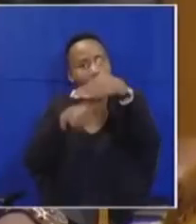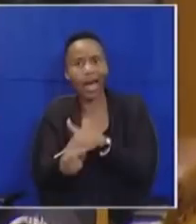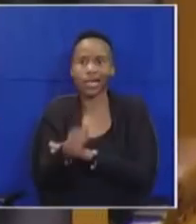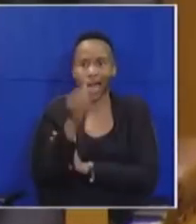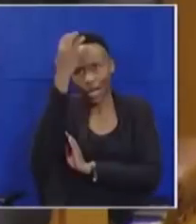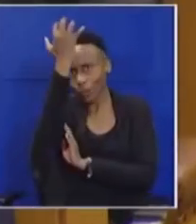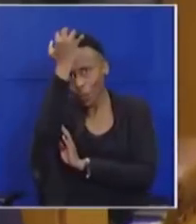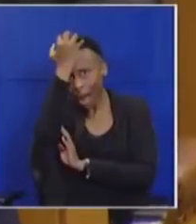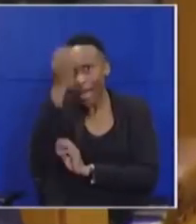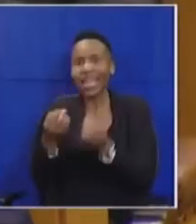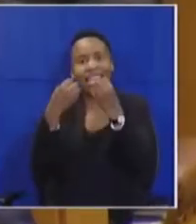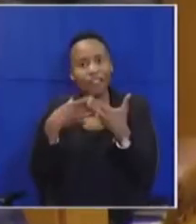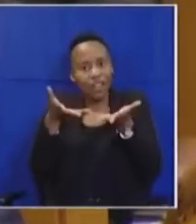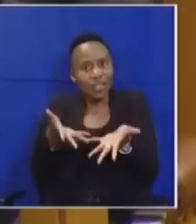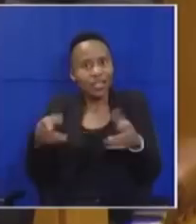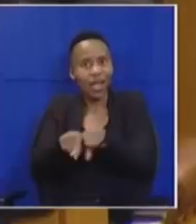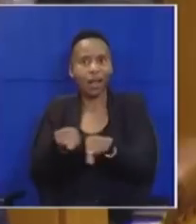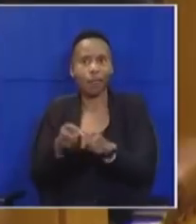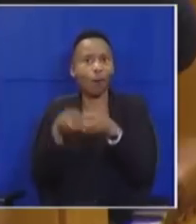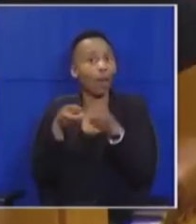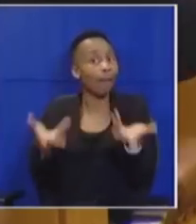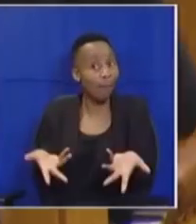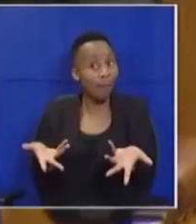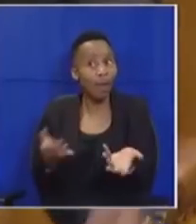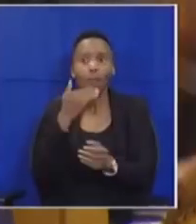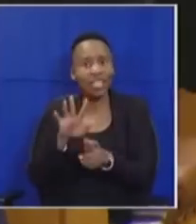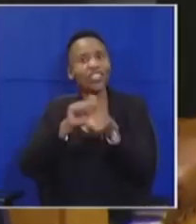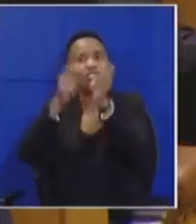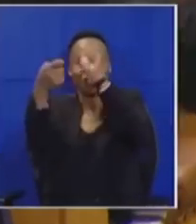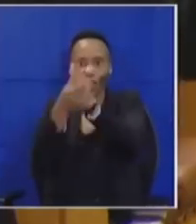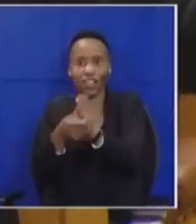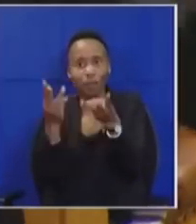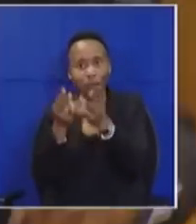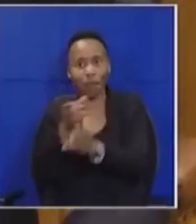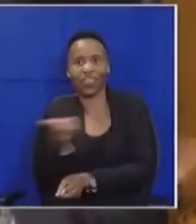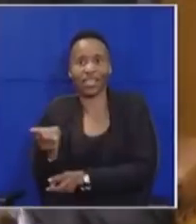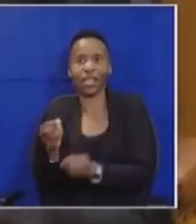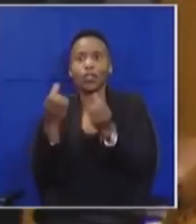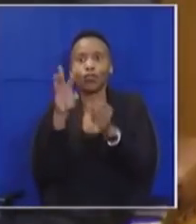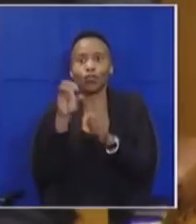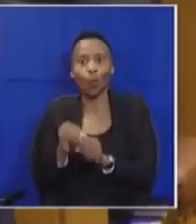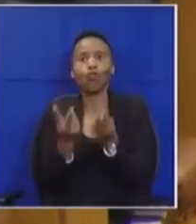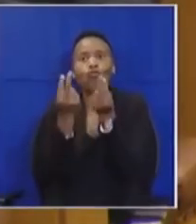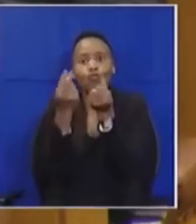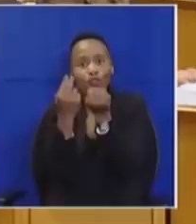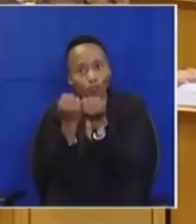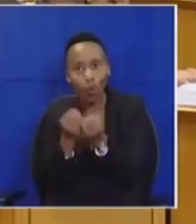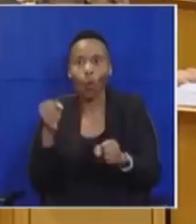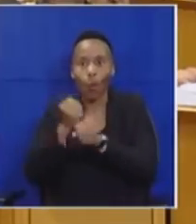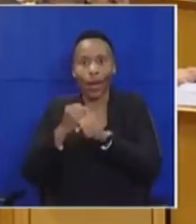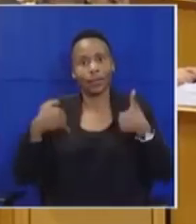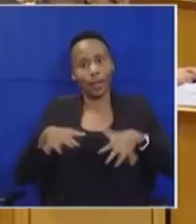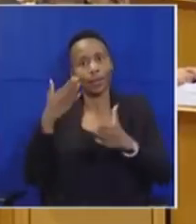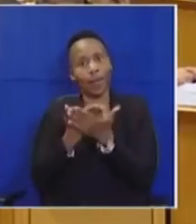this problem? Can we bring change so we can get a new economic trajectory? I thank you very much.